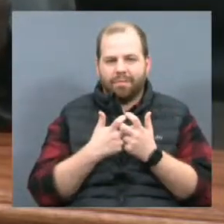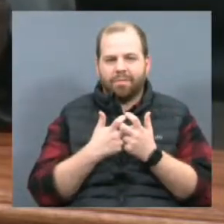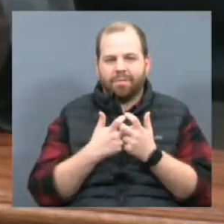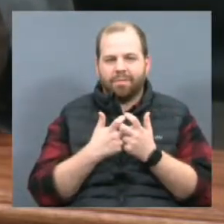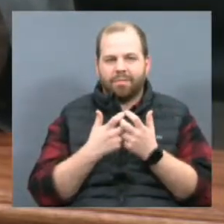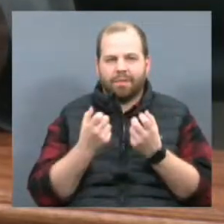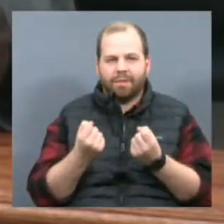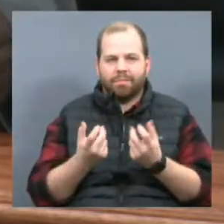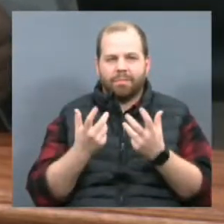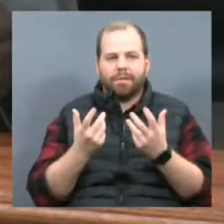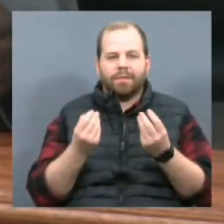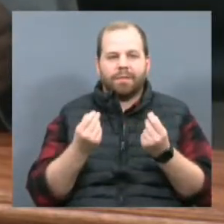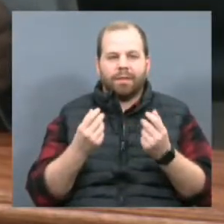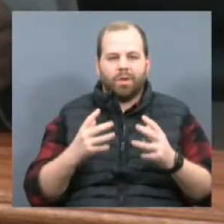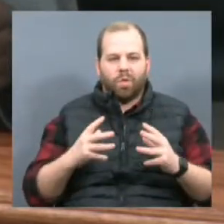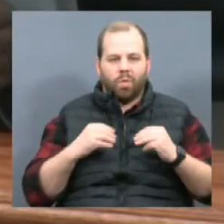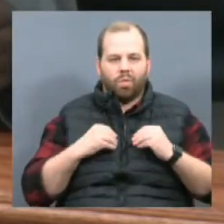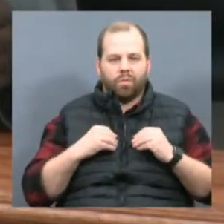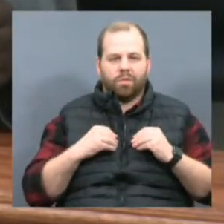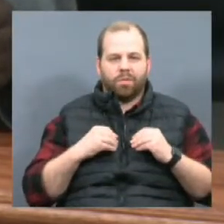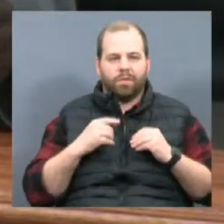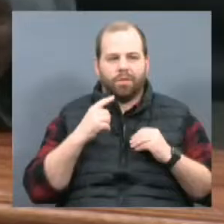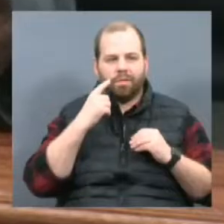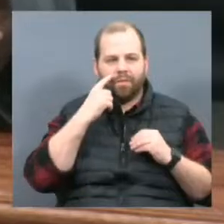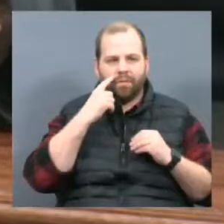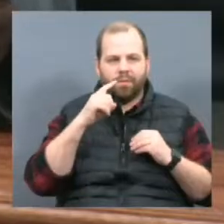of landowners on the